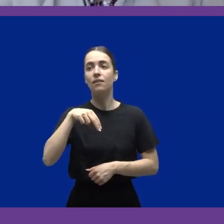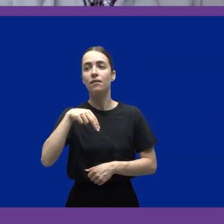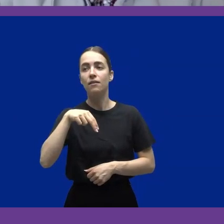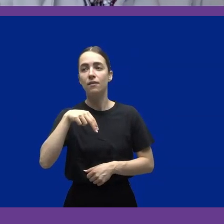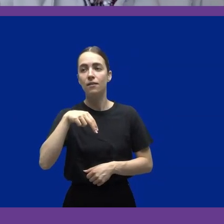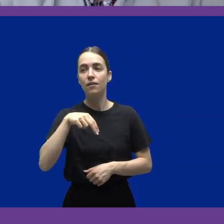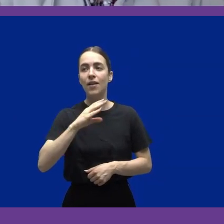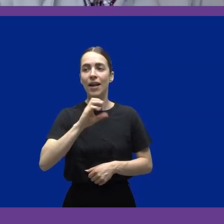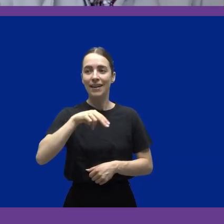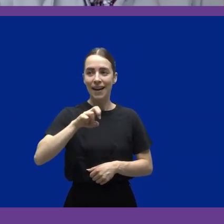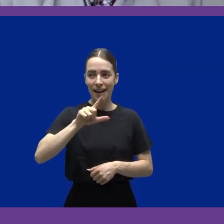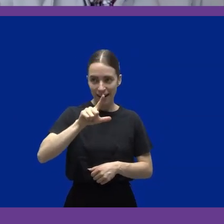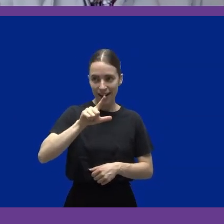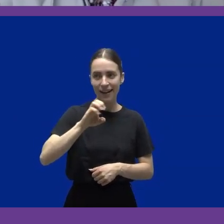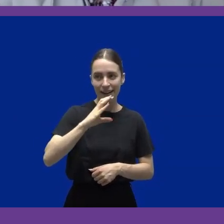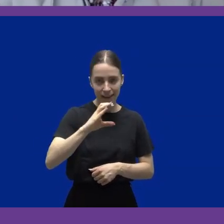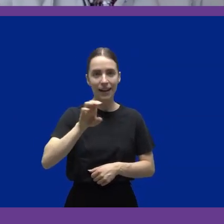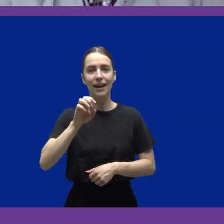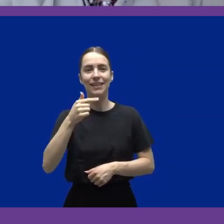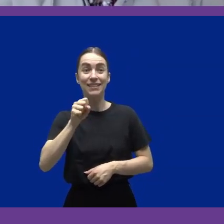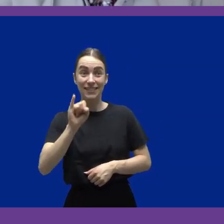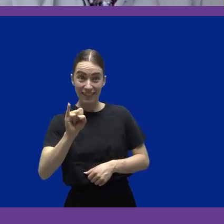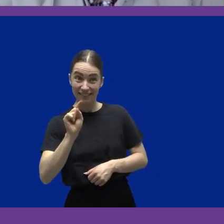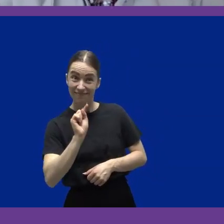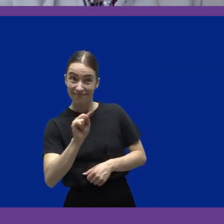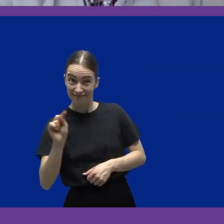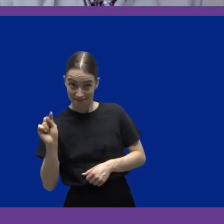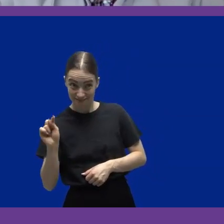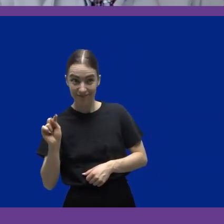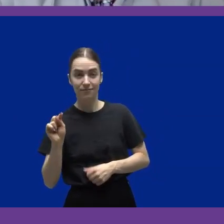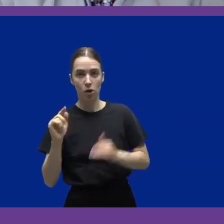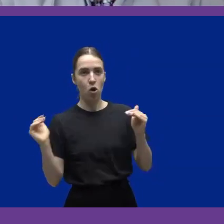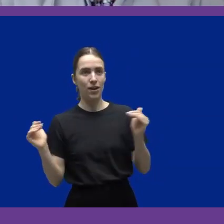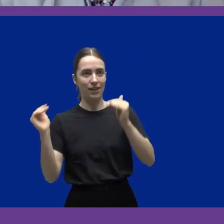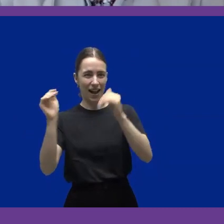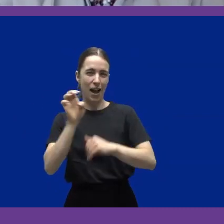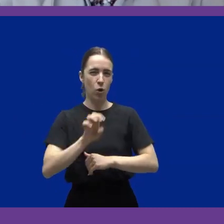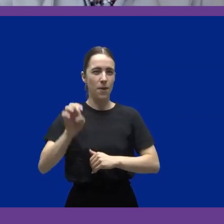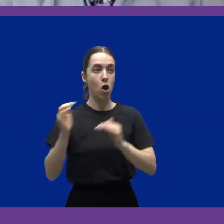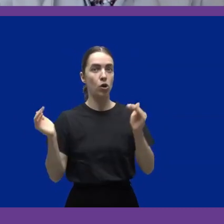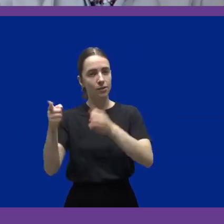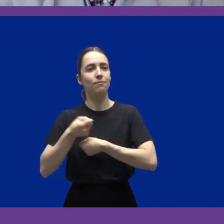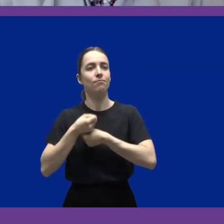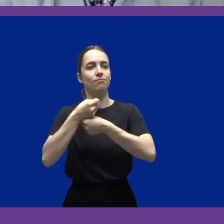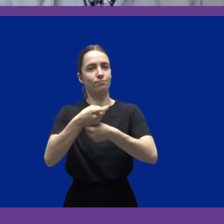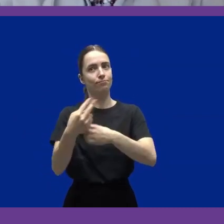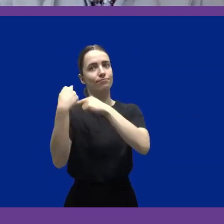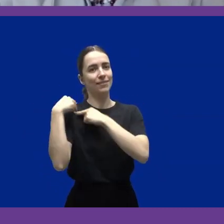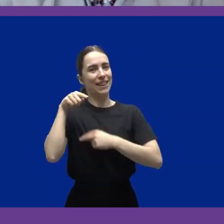to ensure that consumers and persons with disabilities' voices are not sidelined.